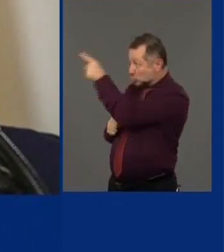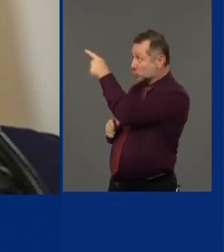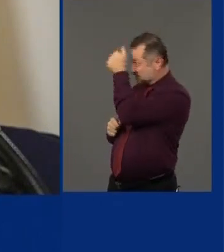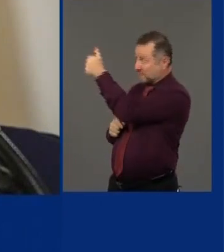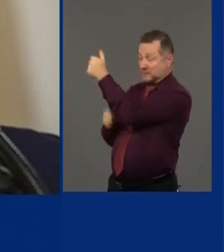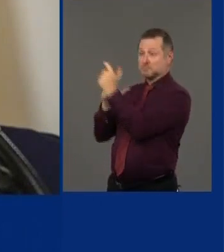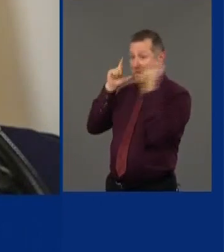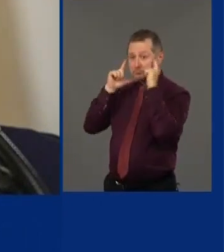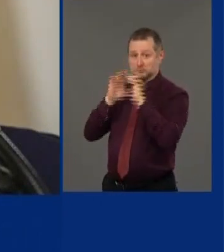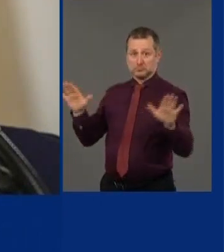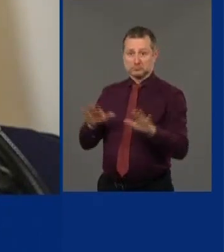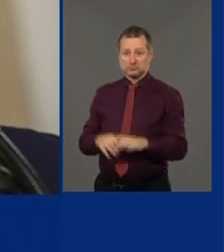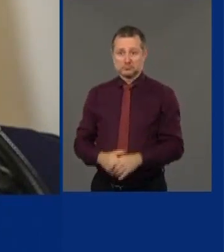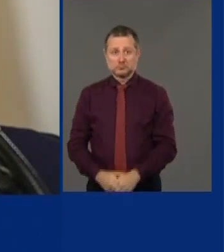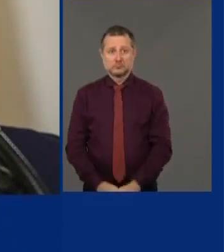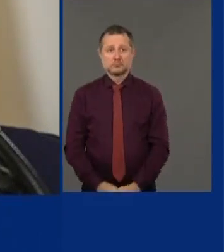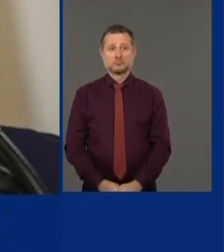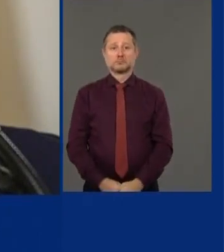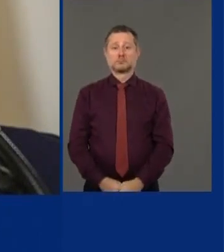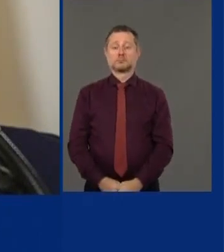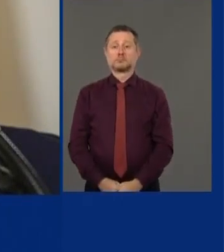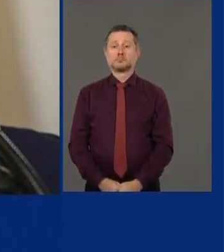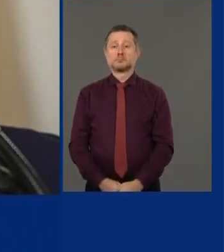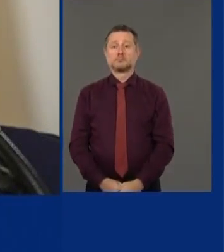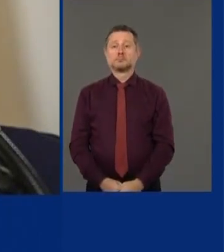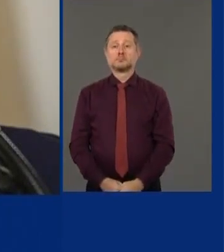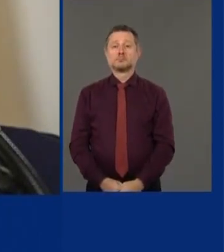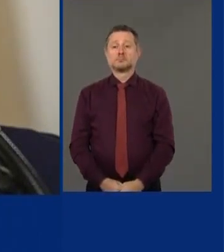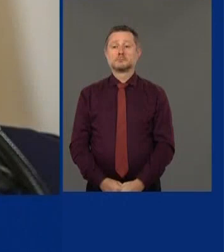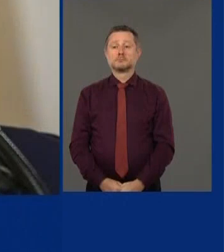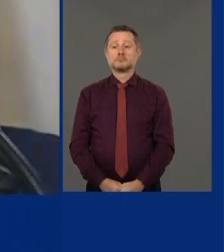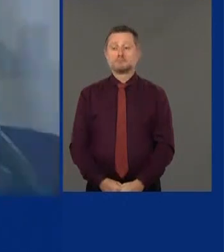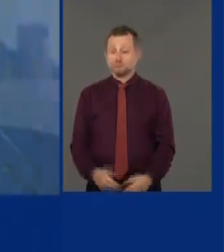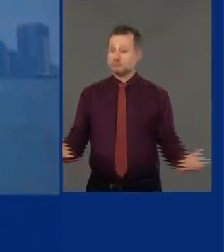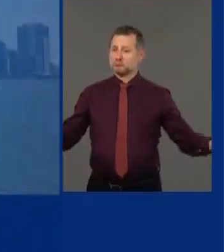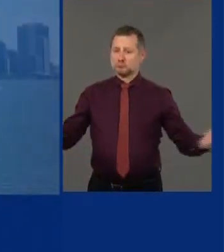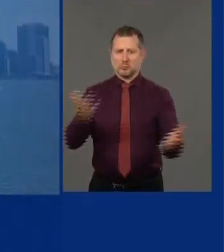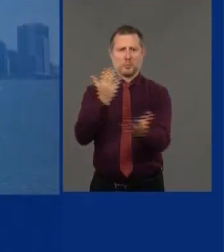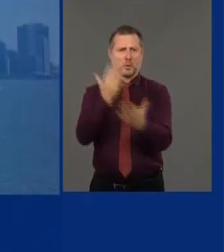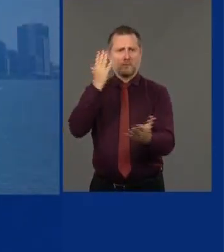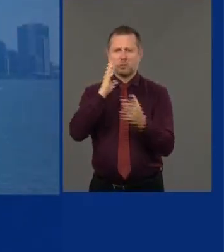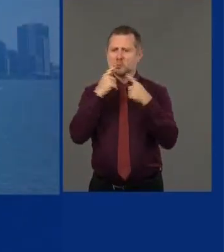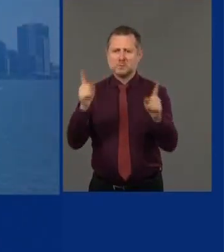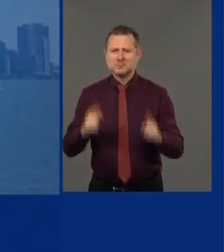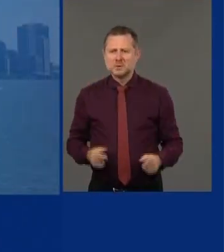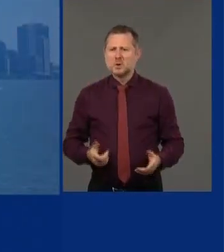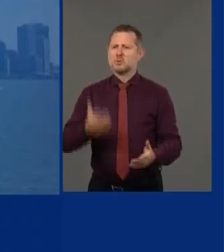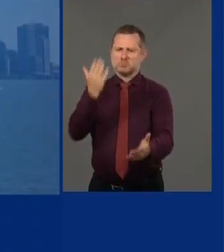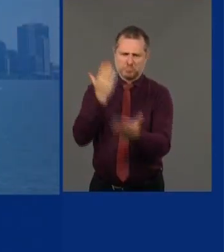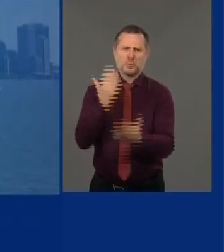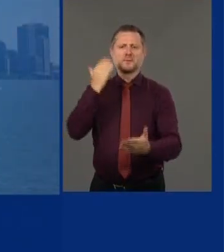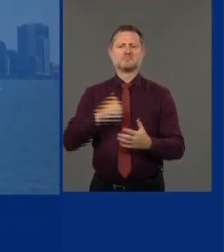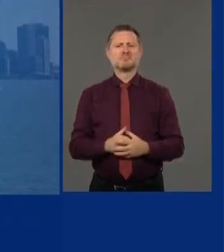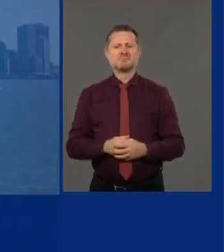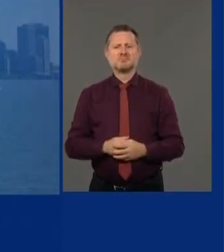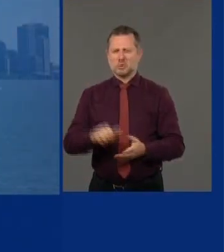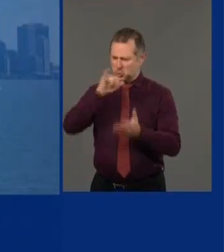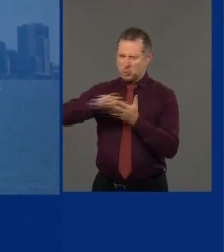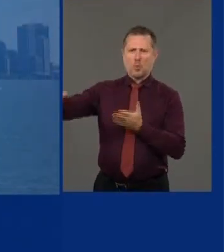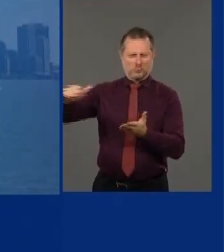put a mask on it. Because we know it works, We've proven that it works in the state of New